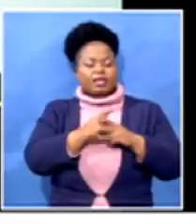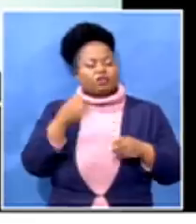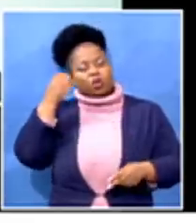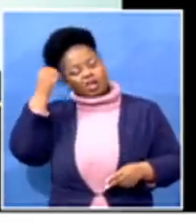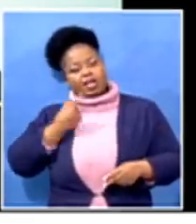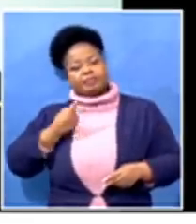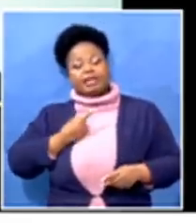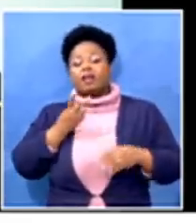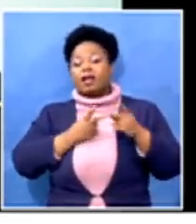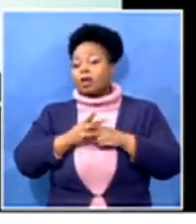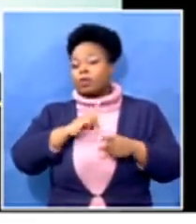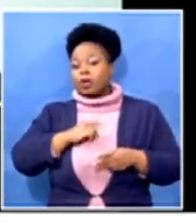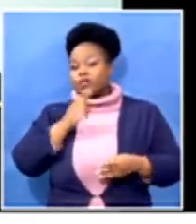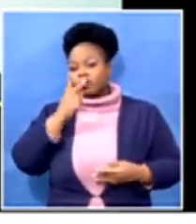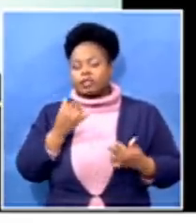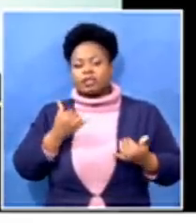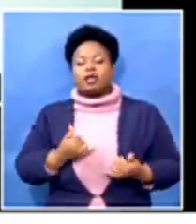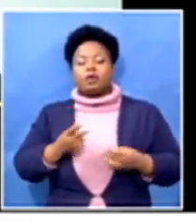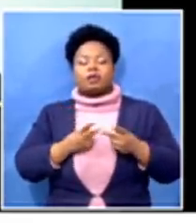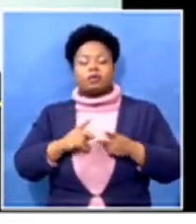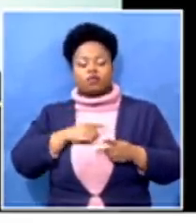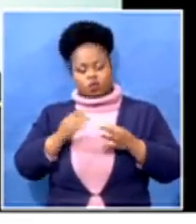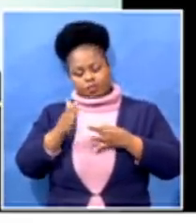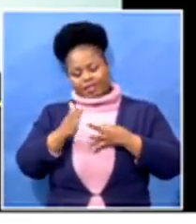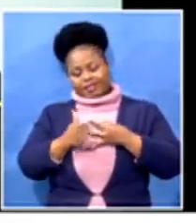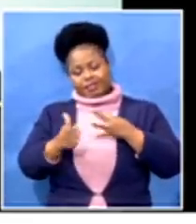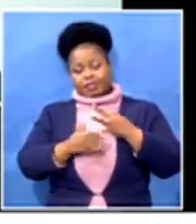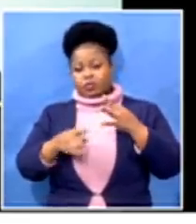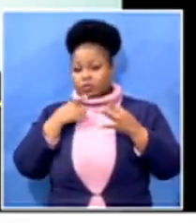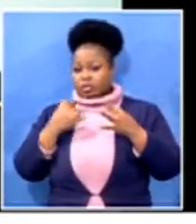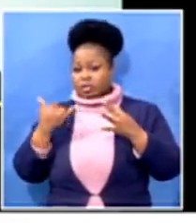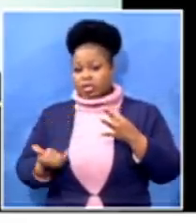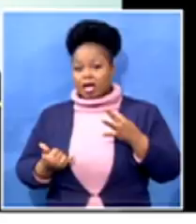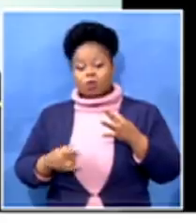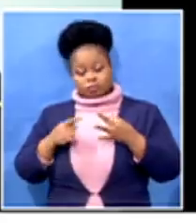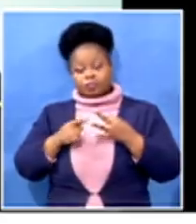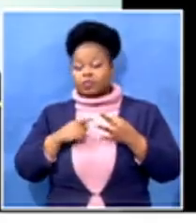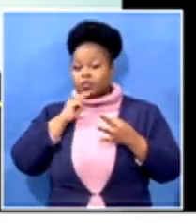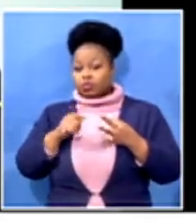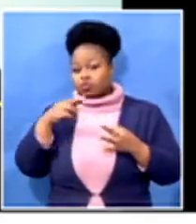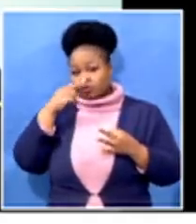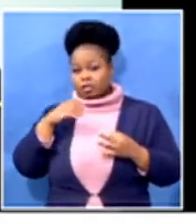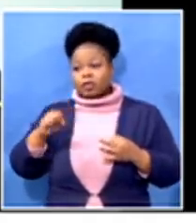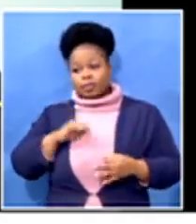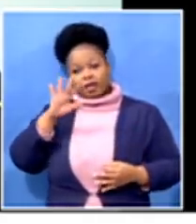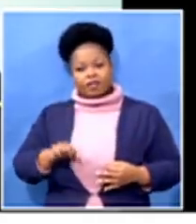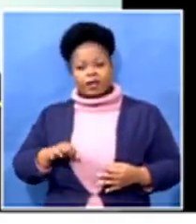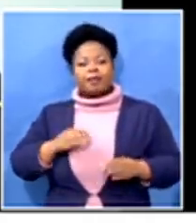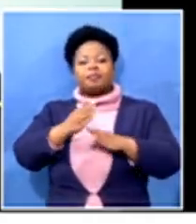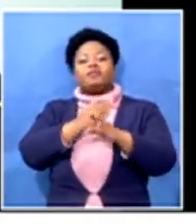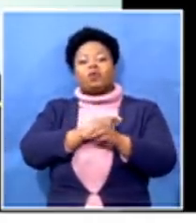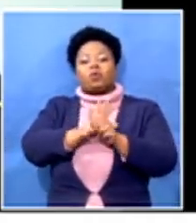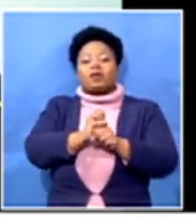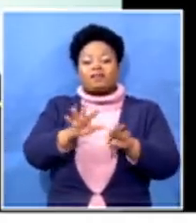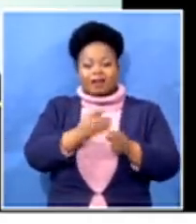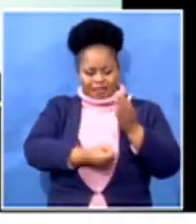look at the kind of contributing factors that you've just mentioned now, all of those are very real in South Africa. They were here before COVID, and now